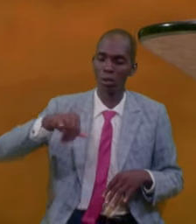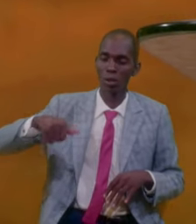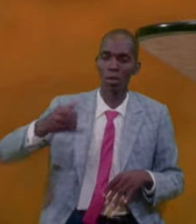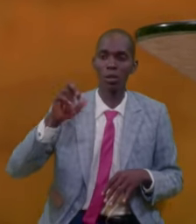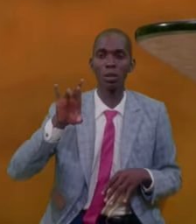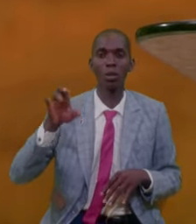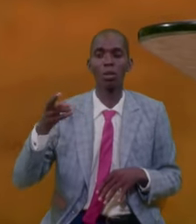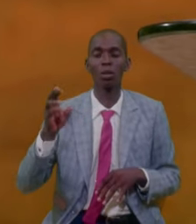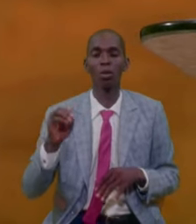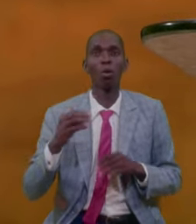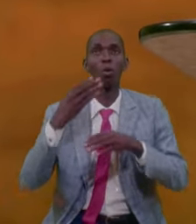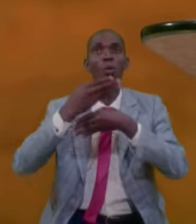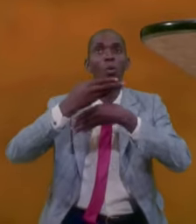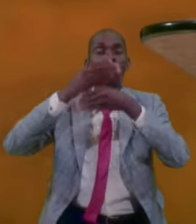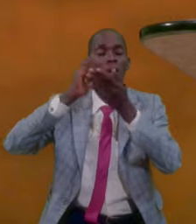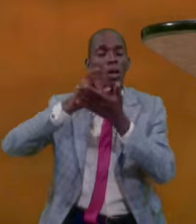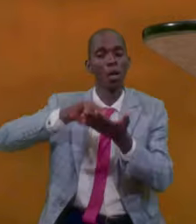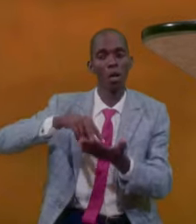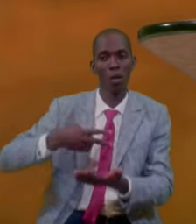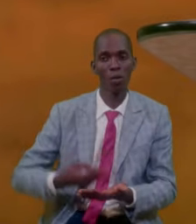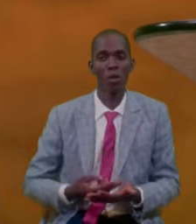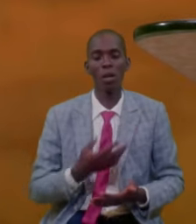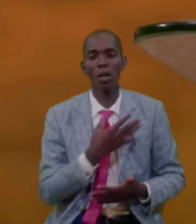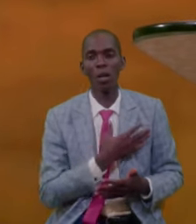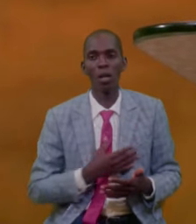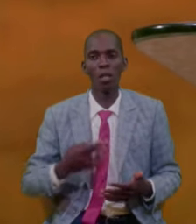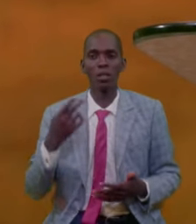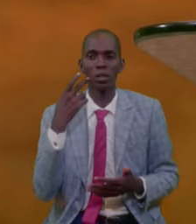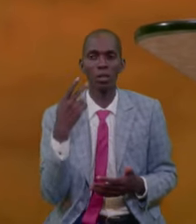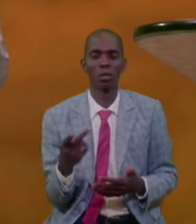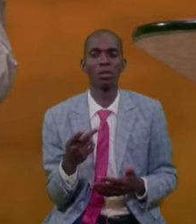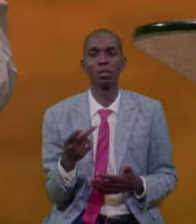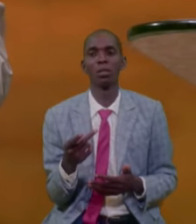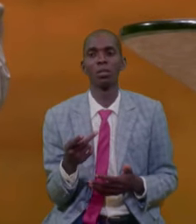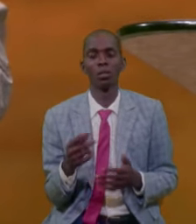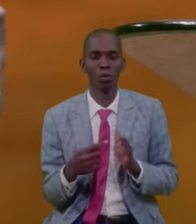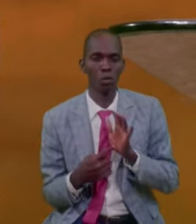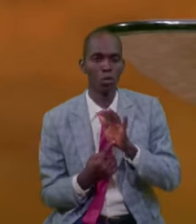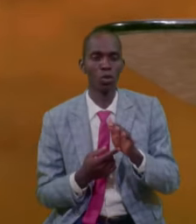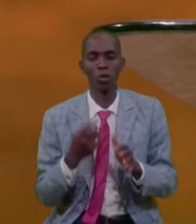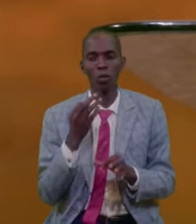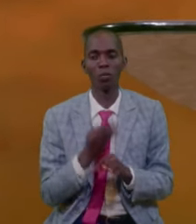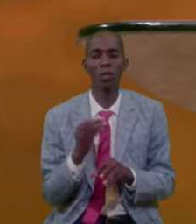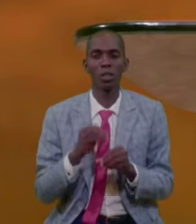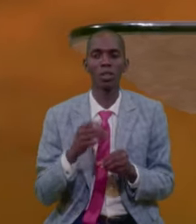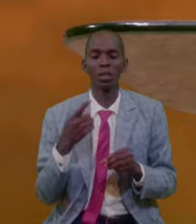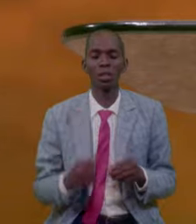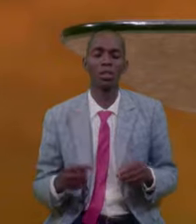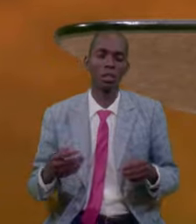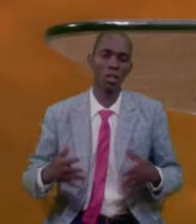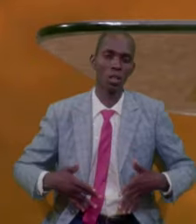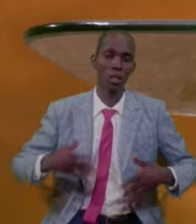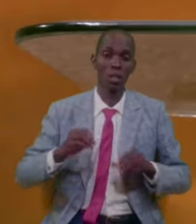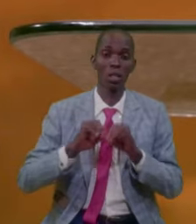at the expression of faith and examine your faith in the light of the New Testament.